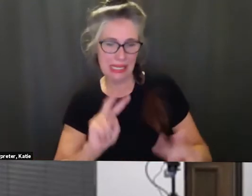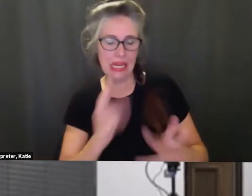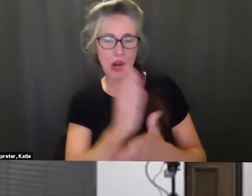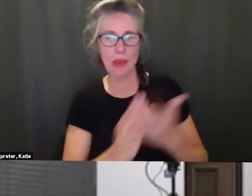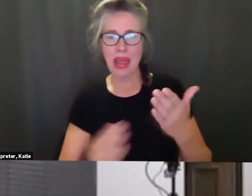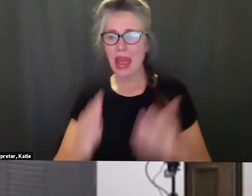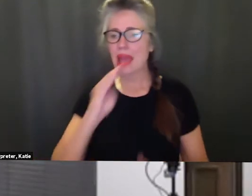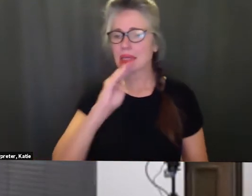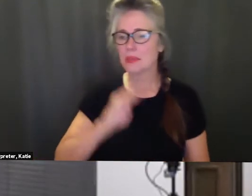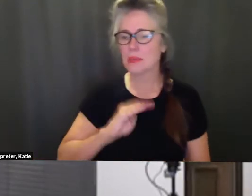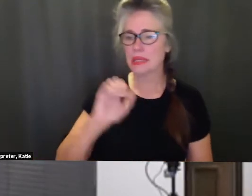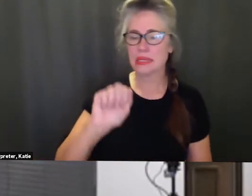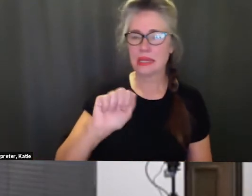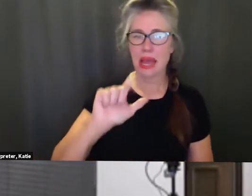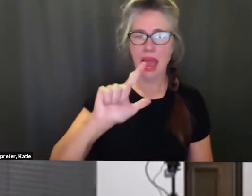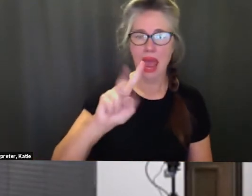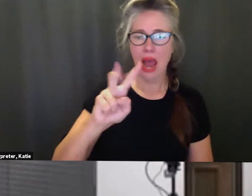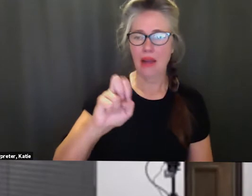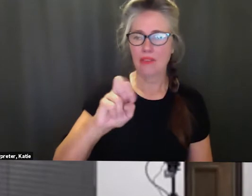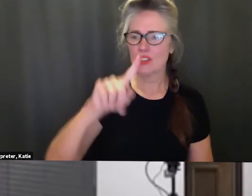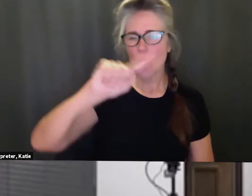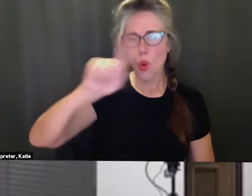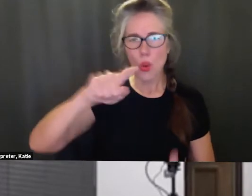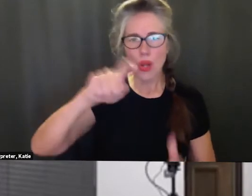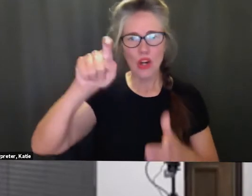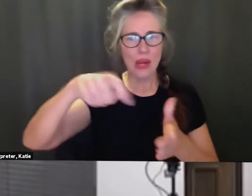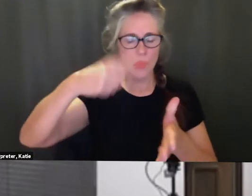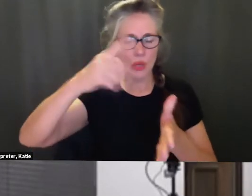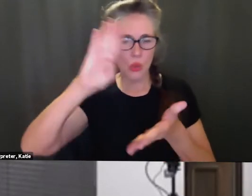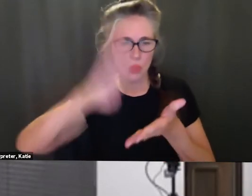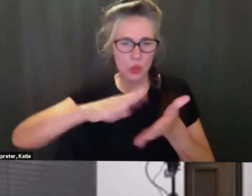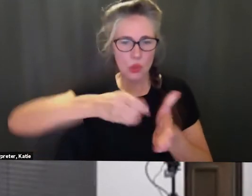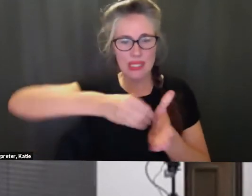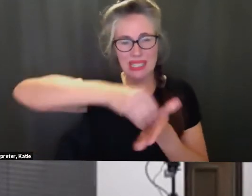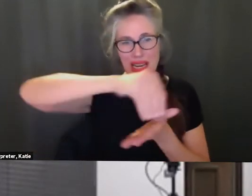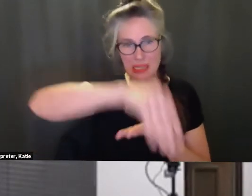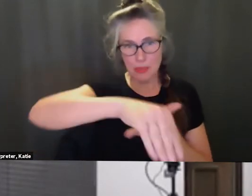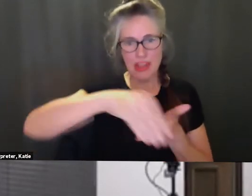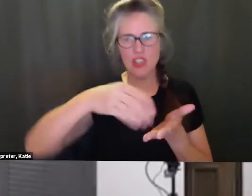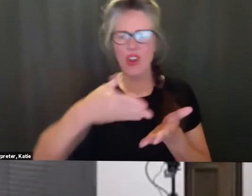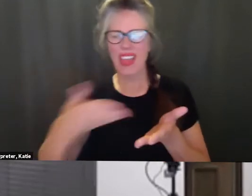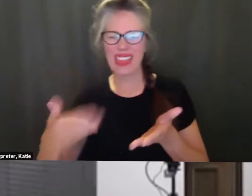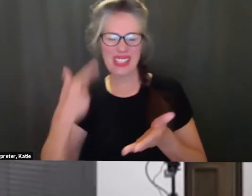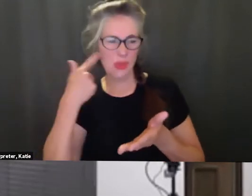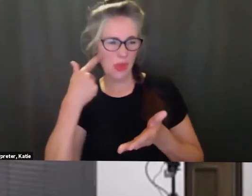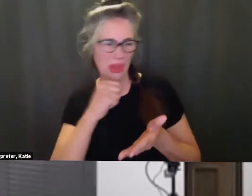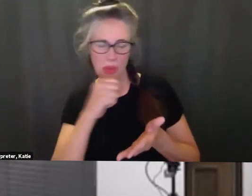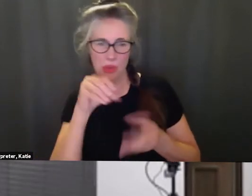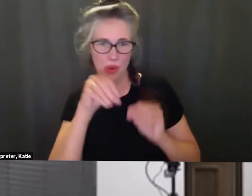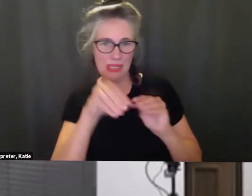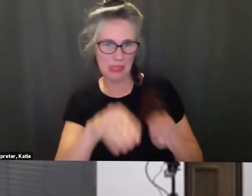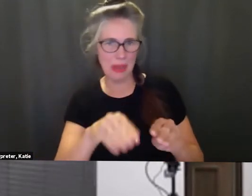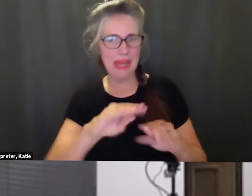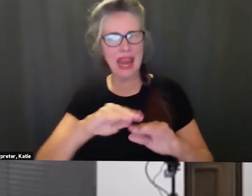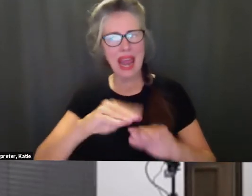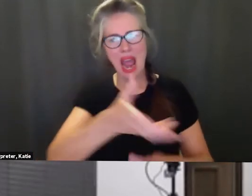said, where can we look at reducing some expenditures or things that we don't think we're going to spend, how we can also impact